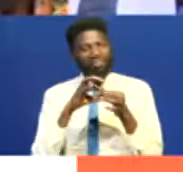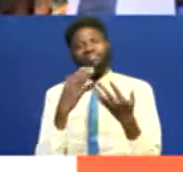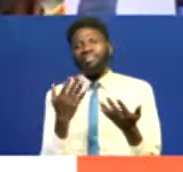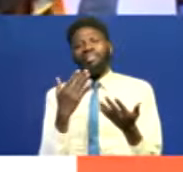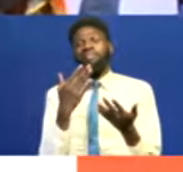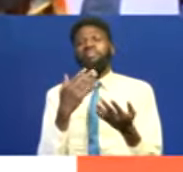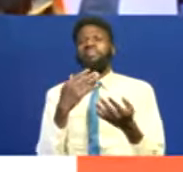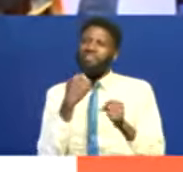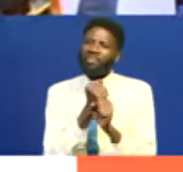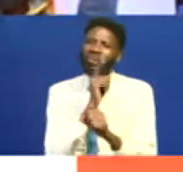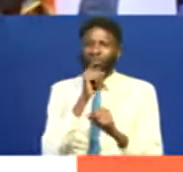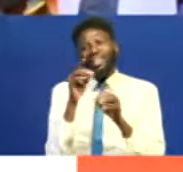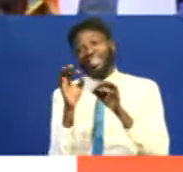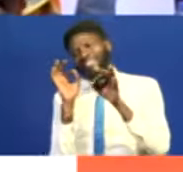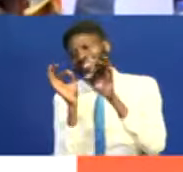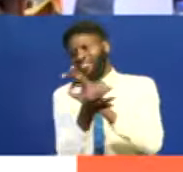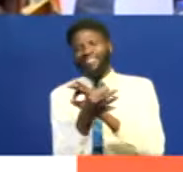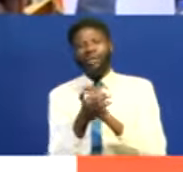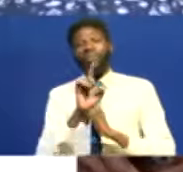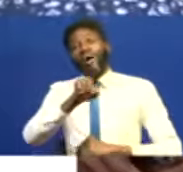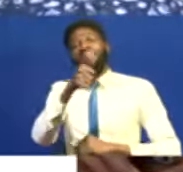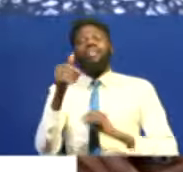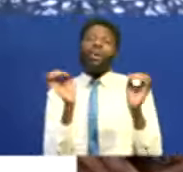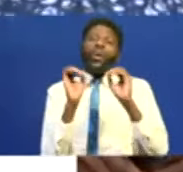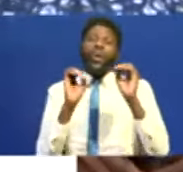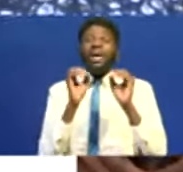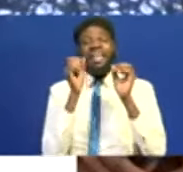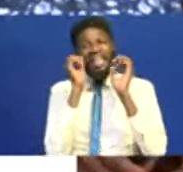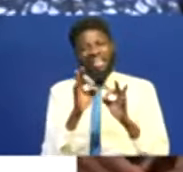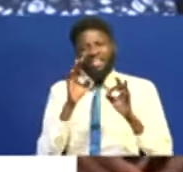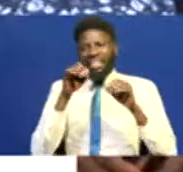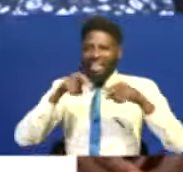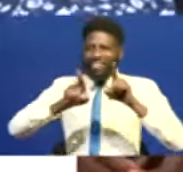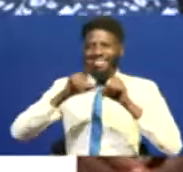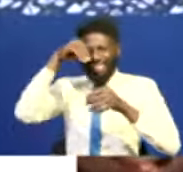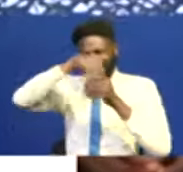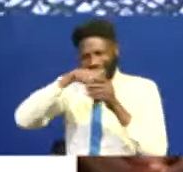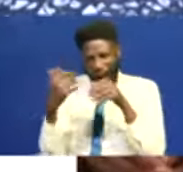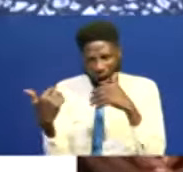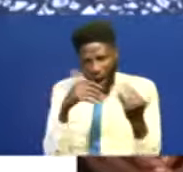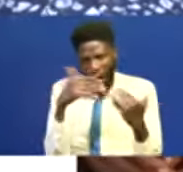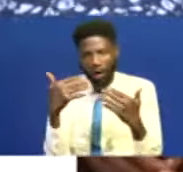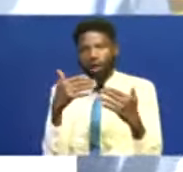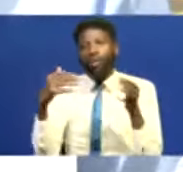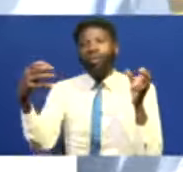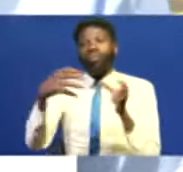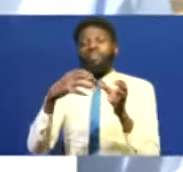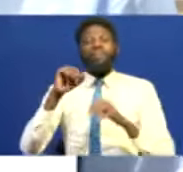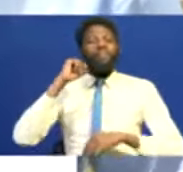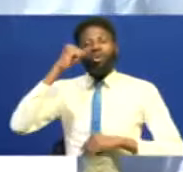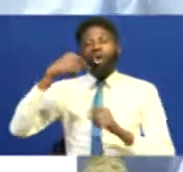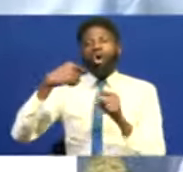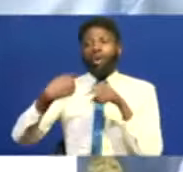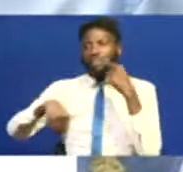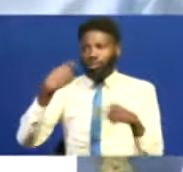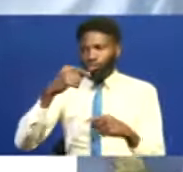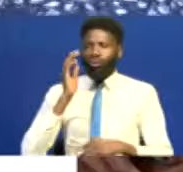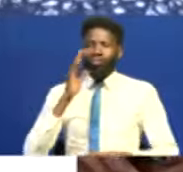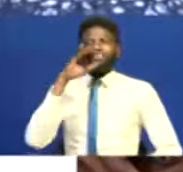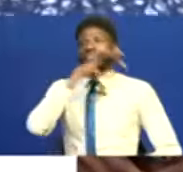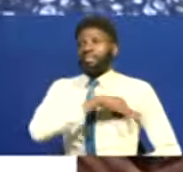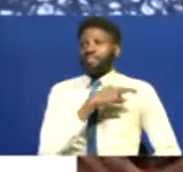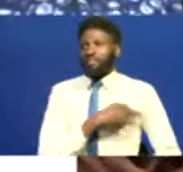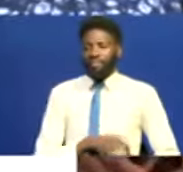leaders, saying infighting will only add undue advantage to their competitors. This is after a section of MCAs in the county